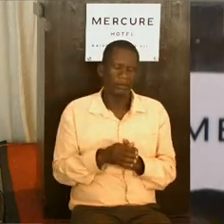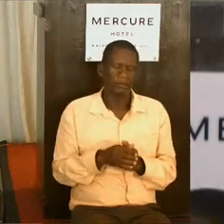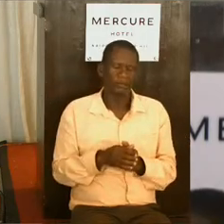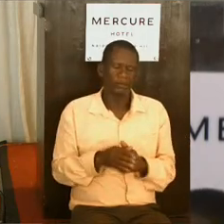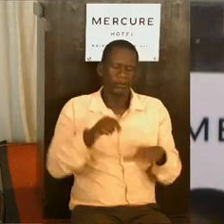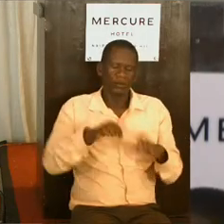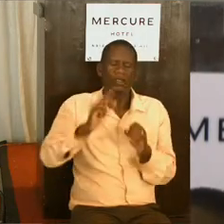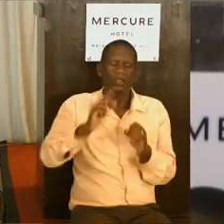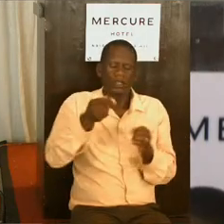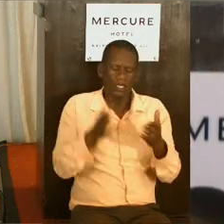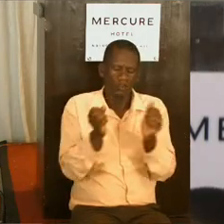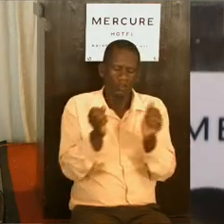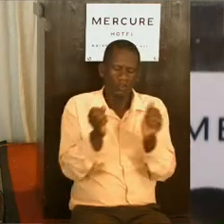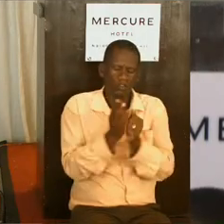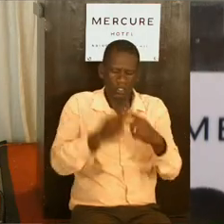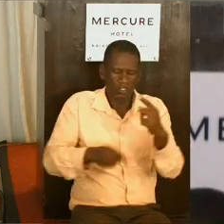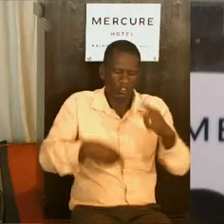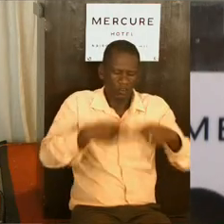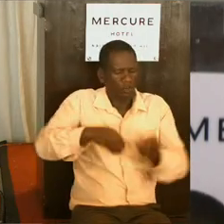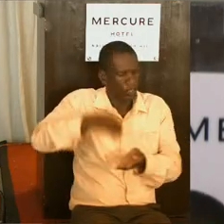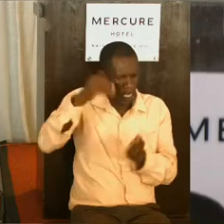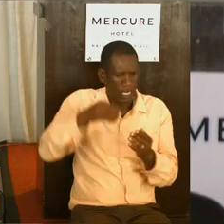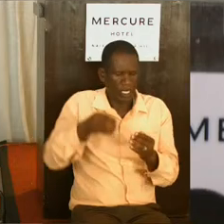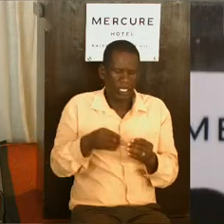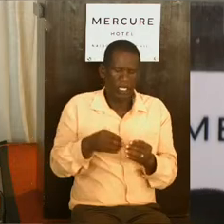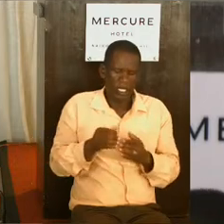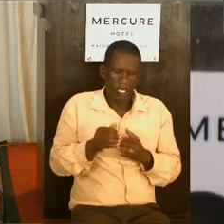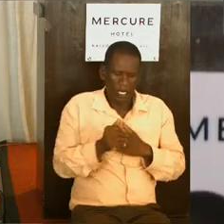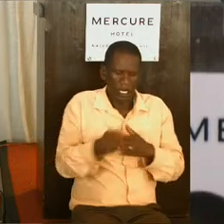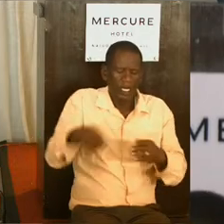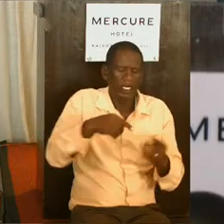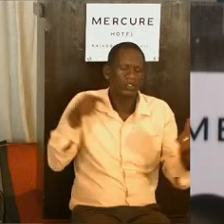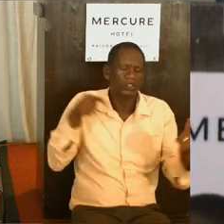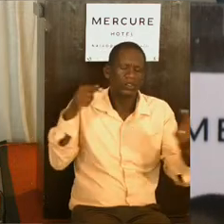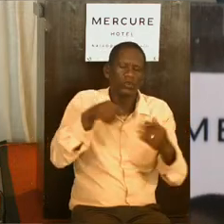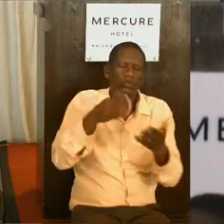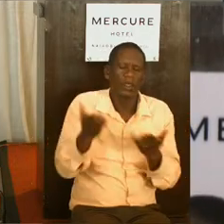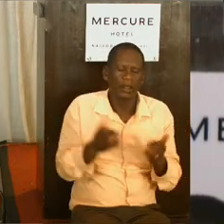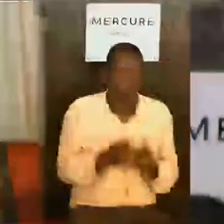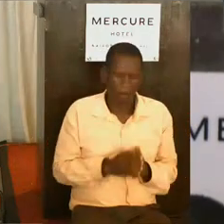in Kenya 12 years of continuous learning takes us to